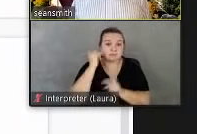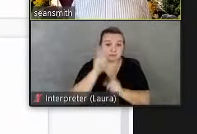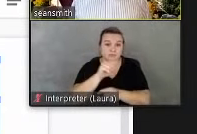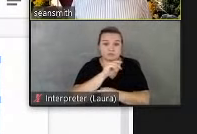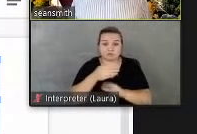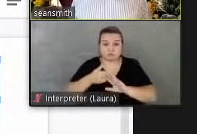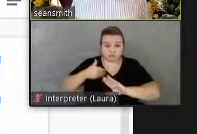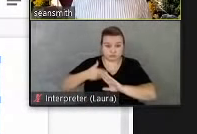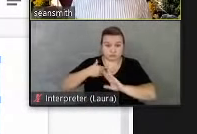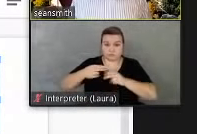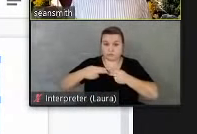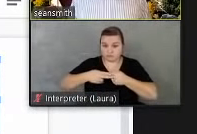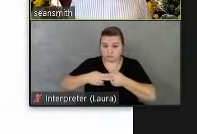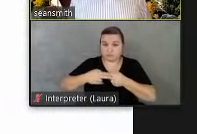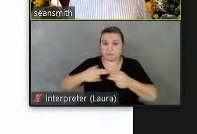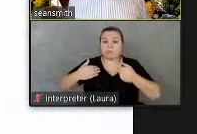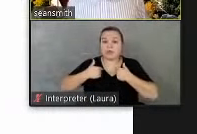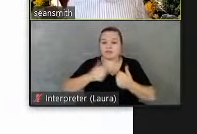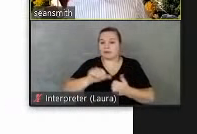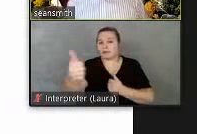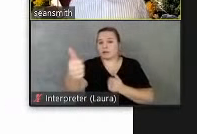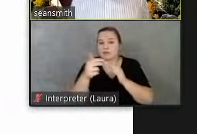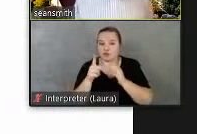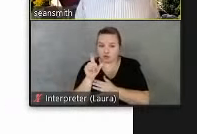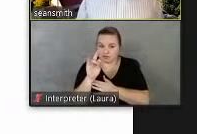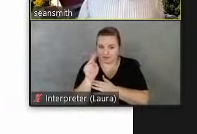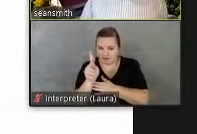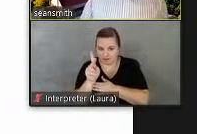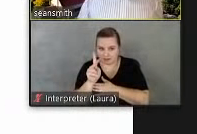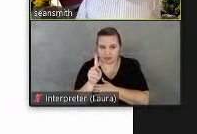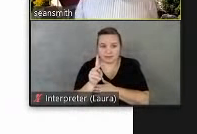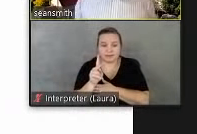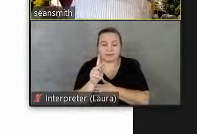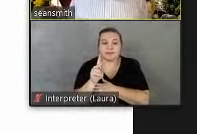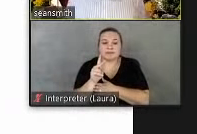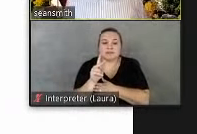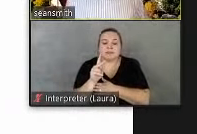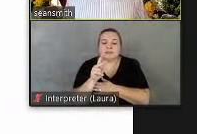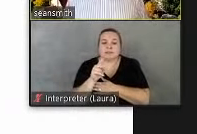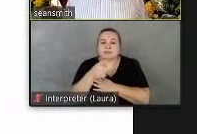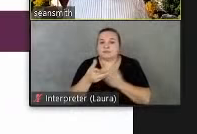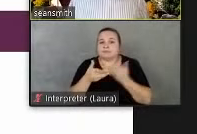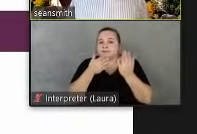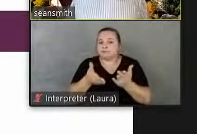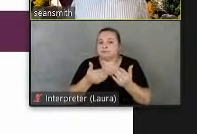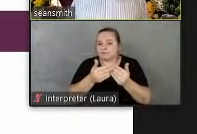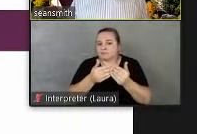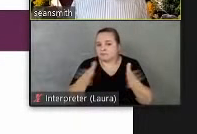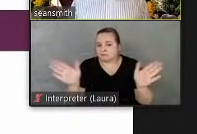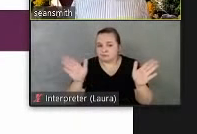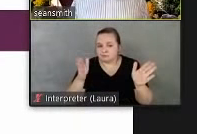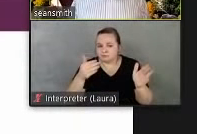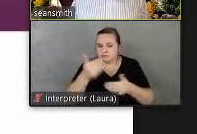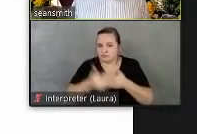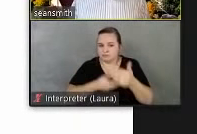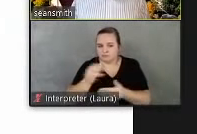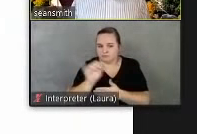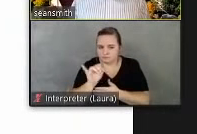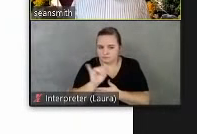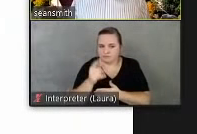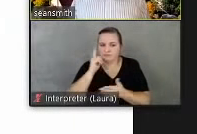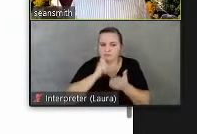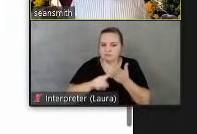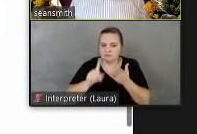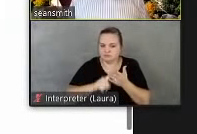I offer another link. This simply offers some general steps as well in terms of what the research says on video